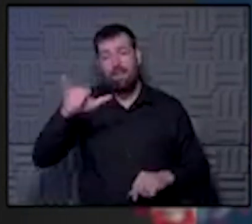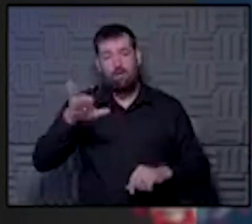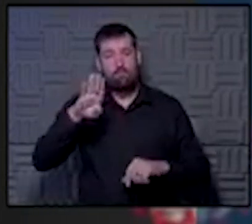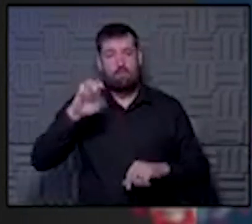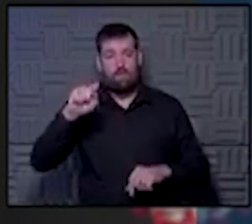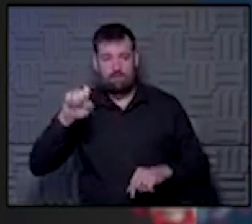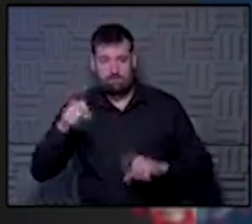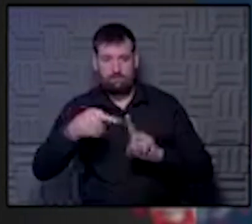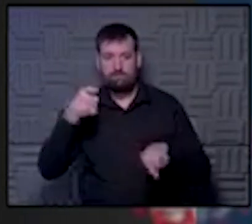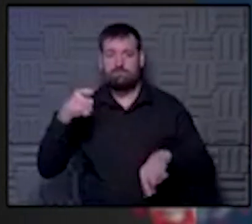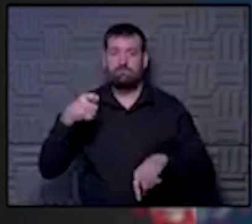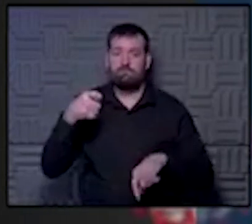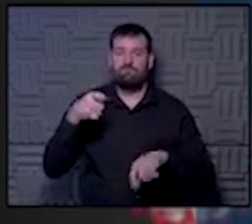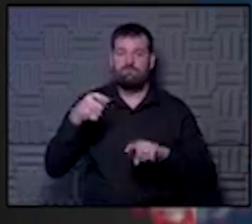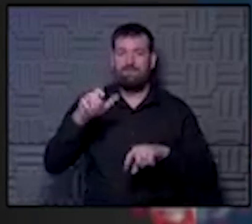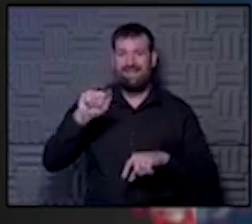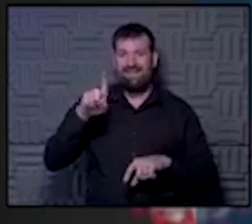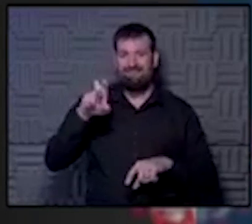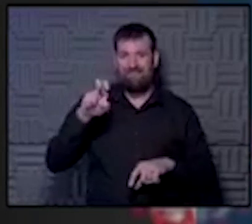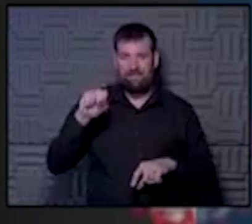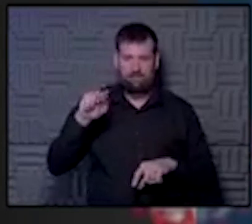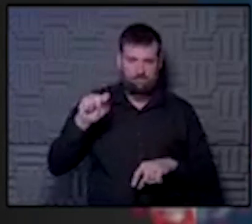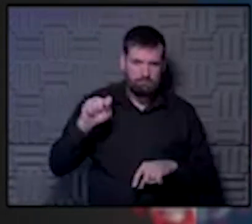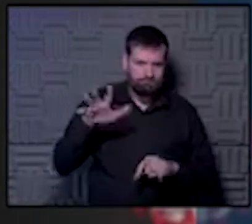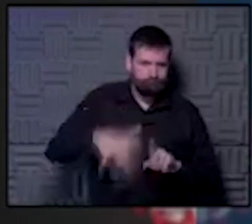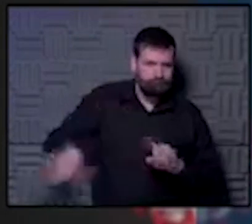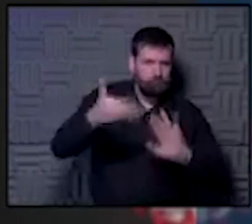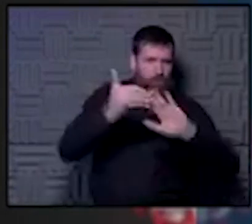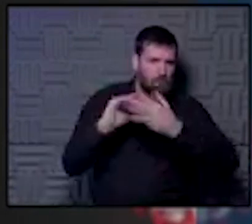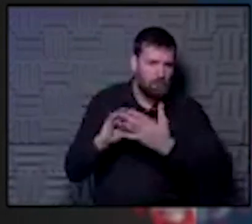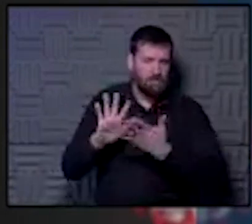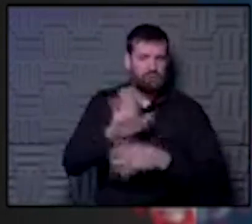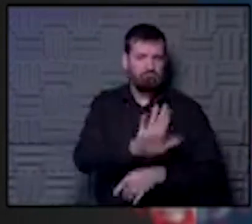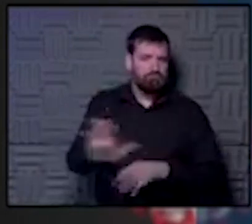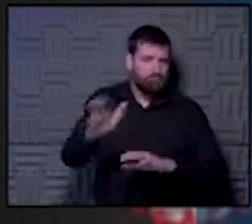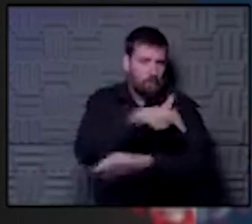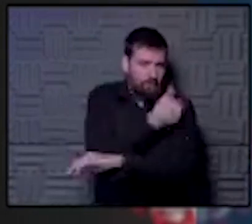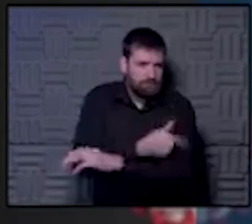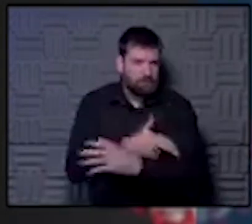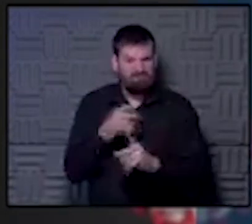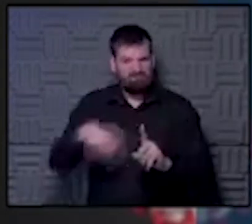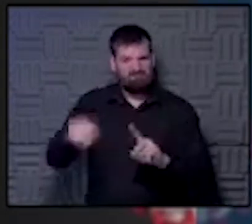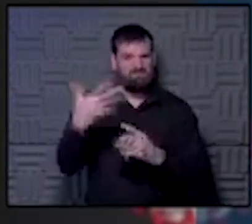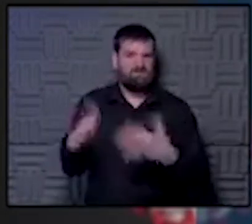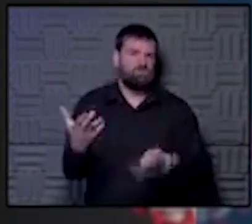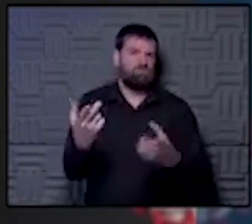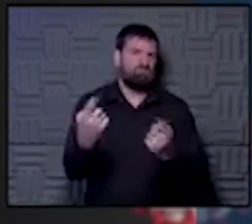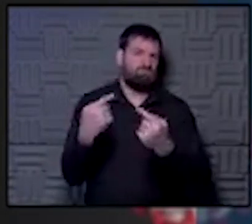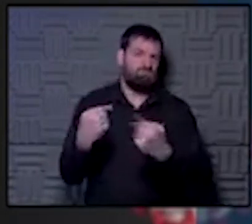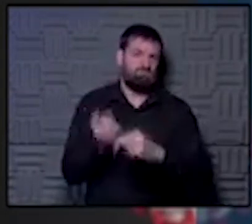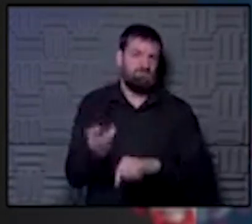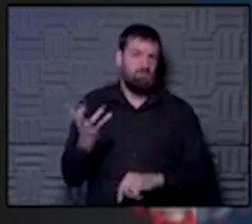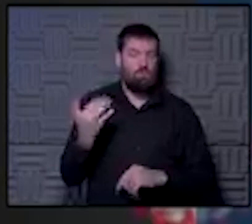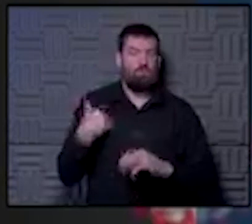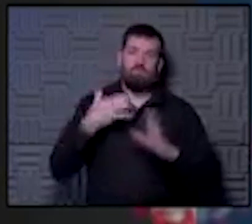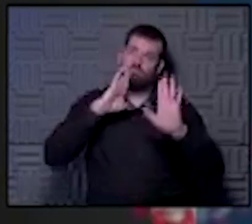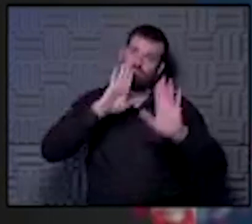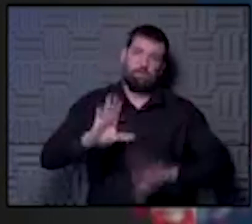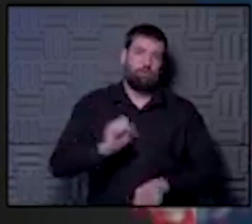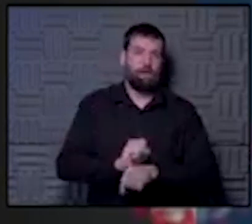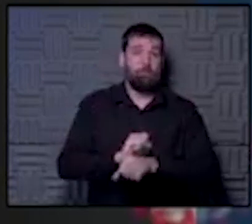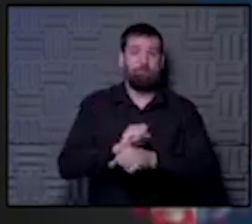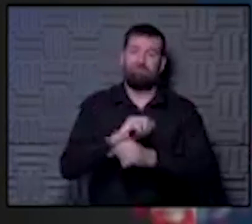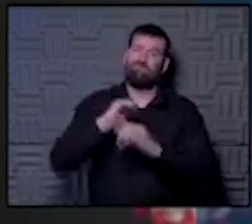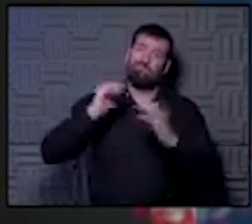we are as a community and how things are going in their hospitals as well. These guys have been on the program a couple of times. They do a great job, and we welcome